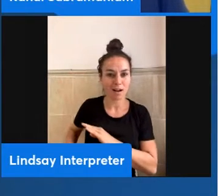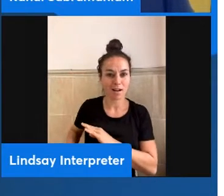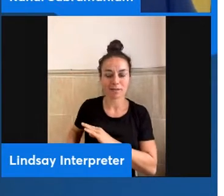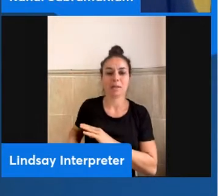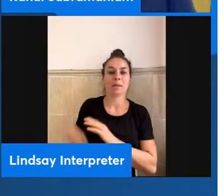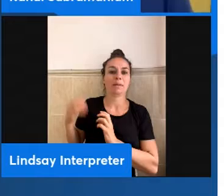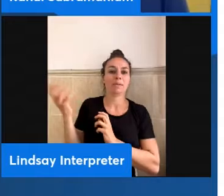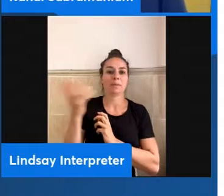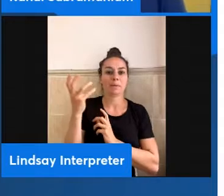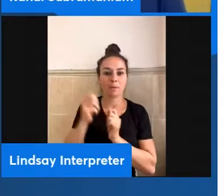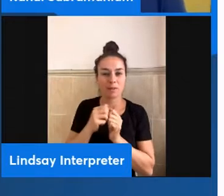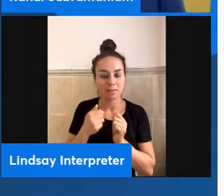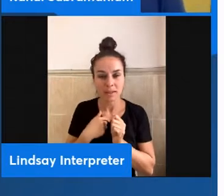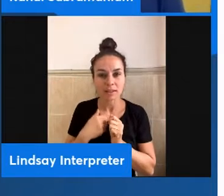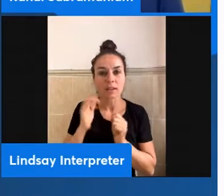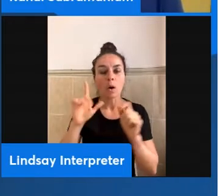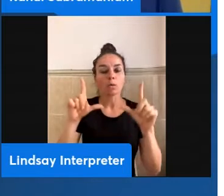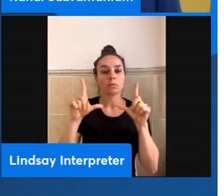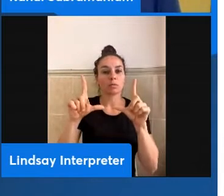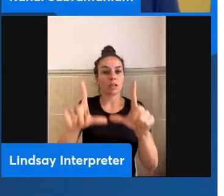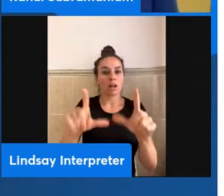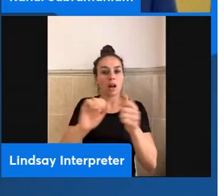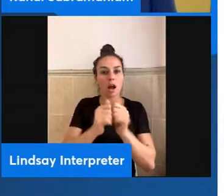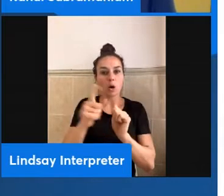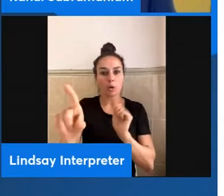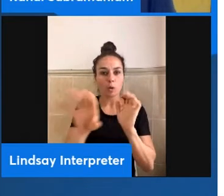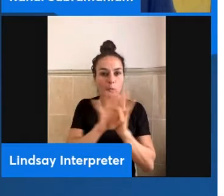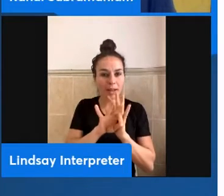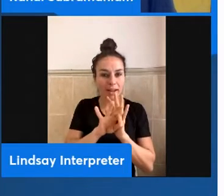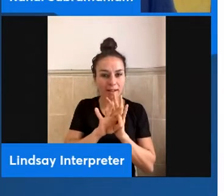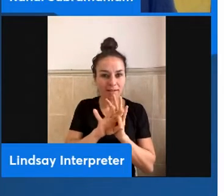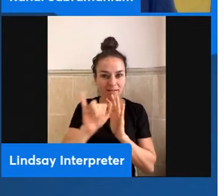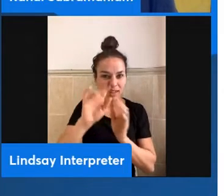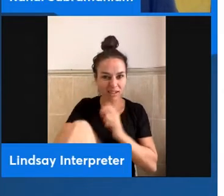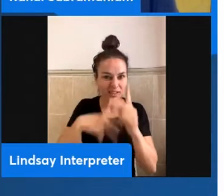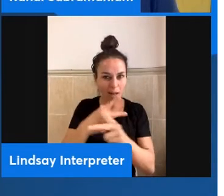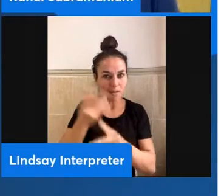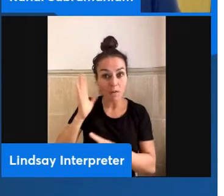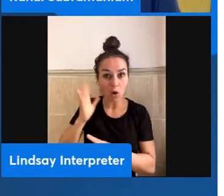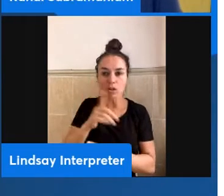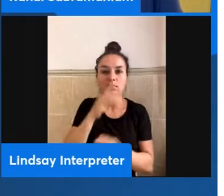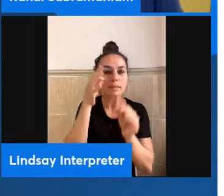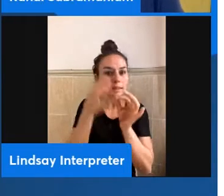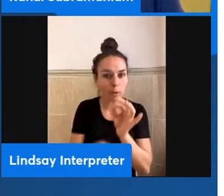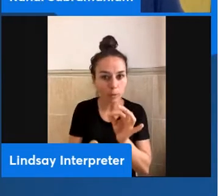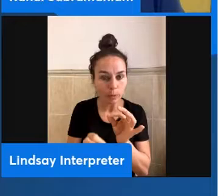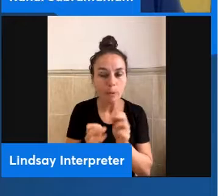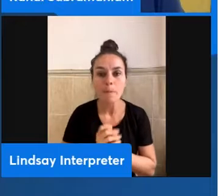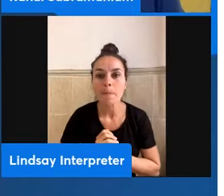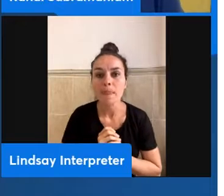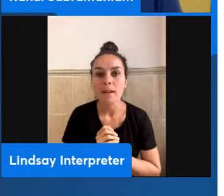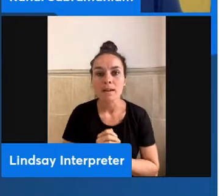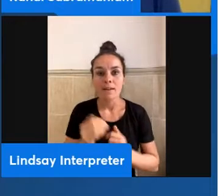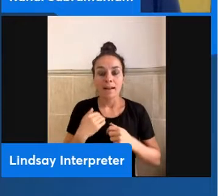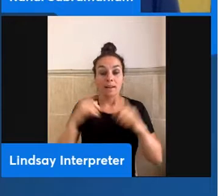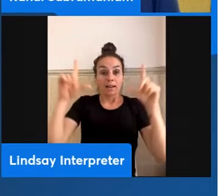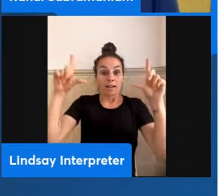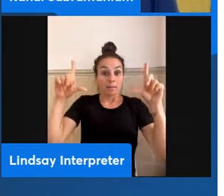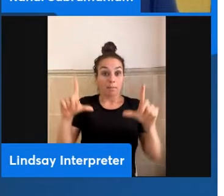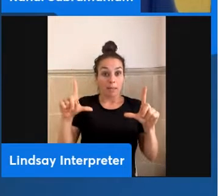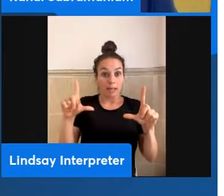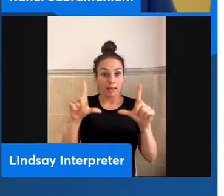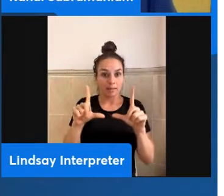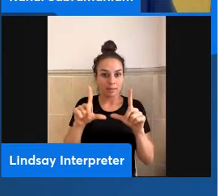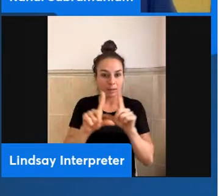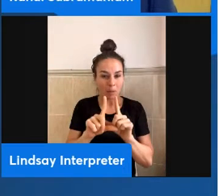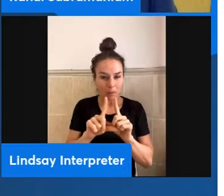zooming out, how do you choose an instance type? I mean, it used to be so simple. It was big, medium, and small, and then